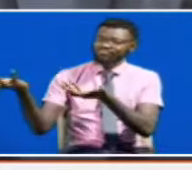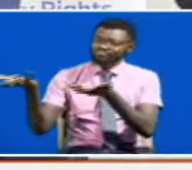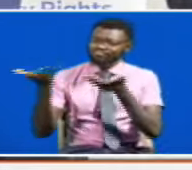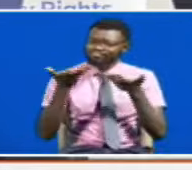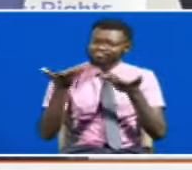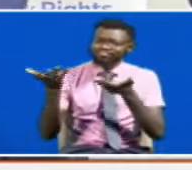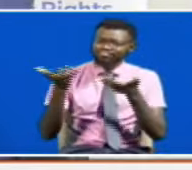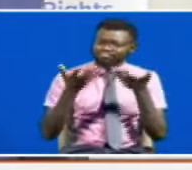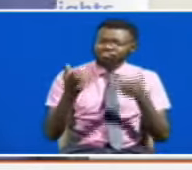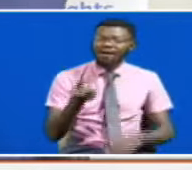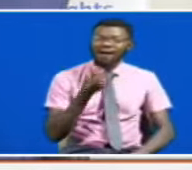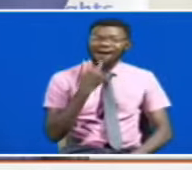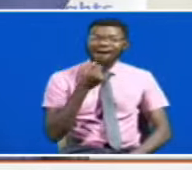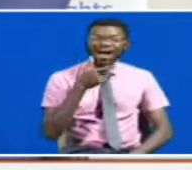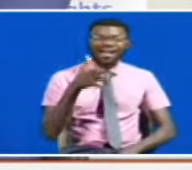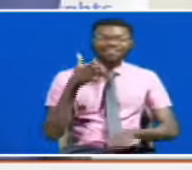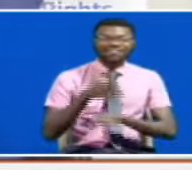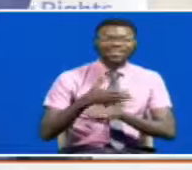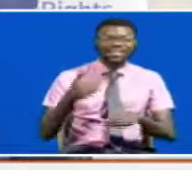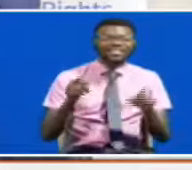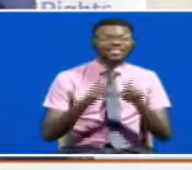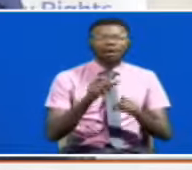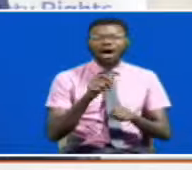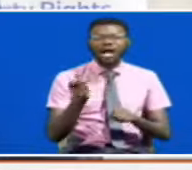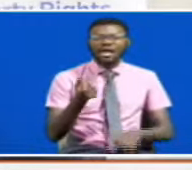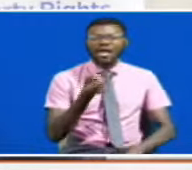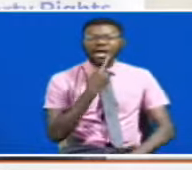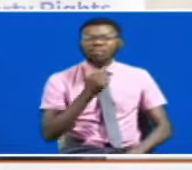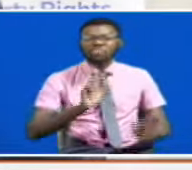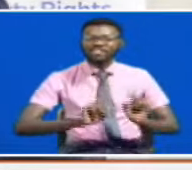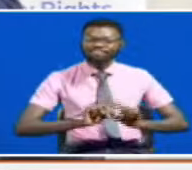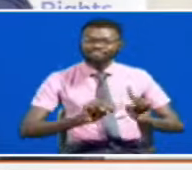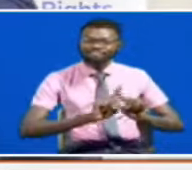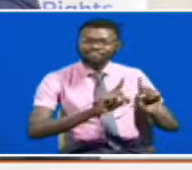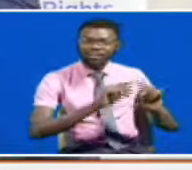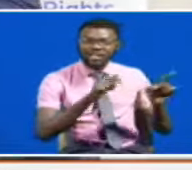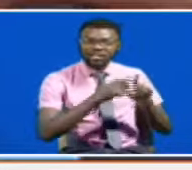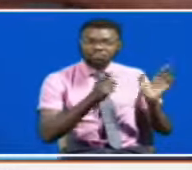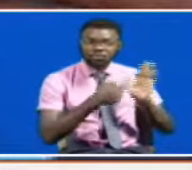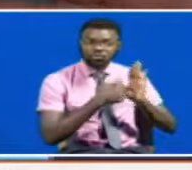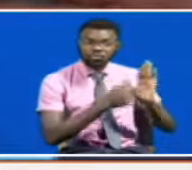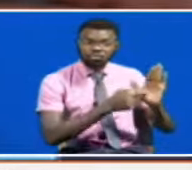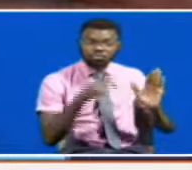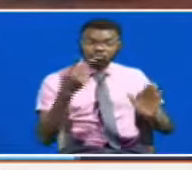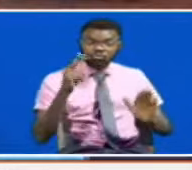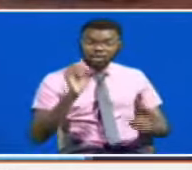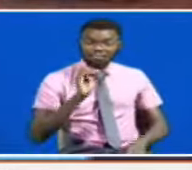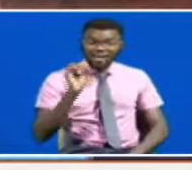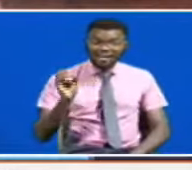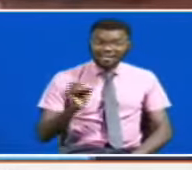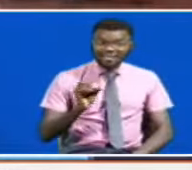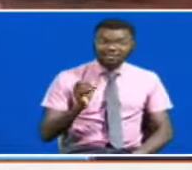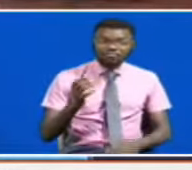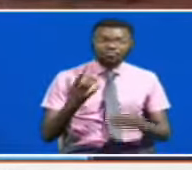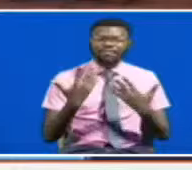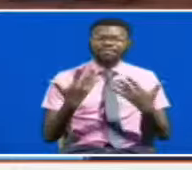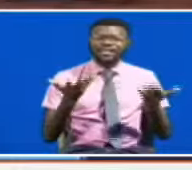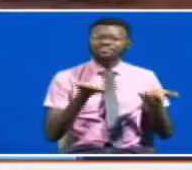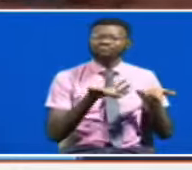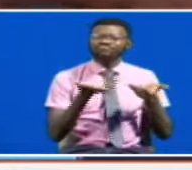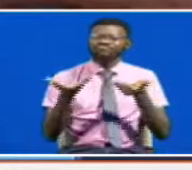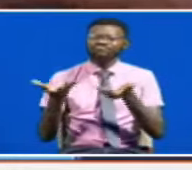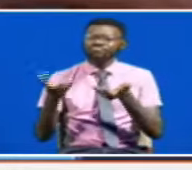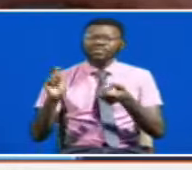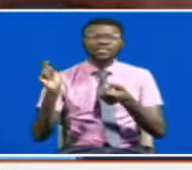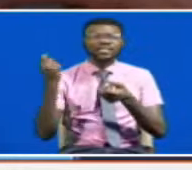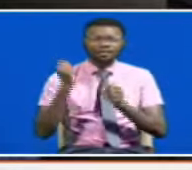counterfeit pharmaceuticals and veterinary drugs. Further, it revealed that 20% of counterfeit goods in Kenya are